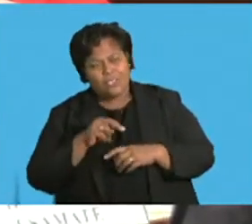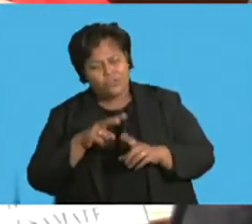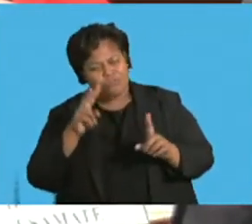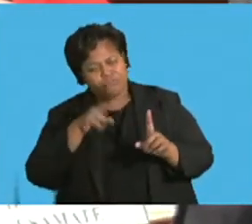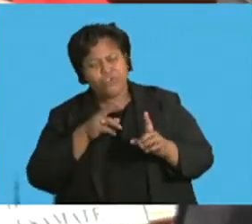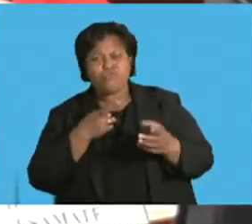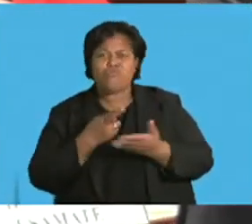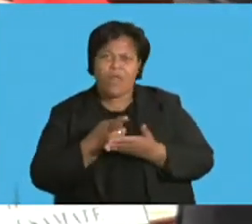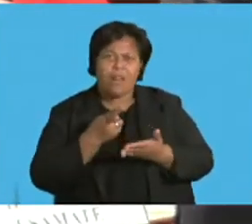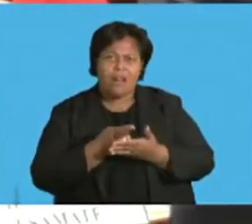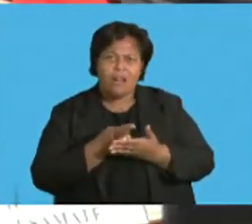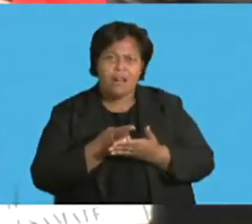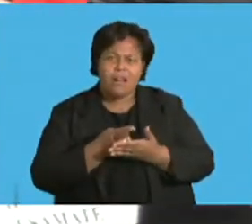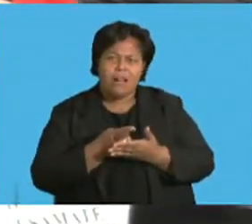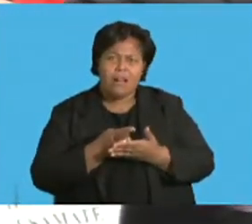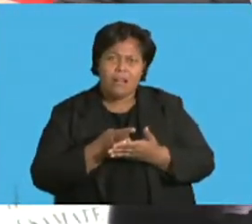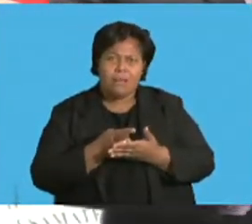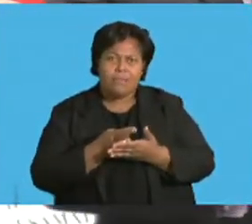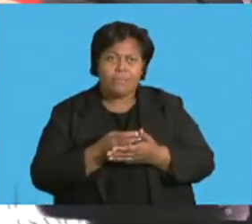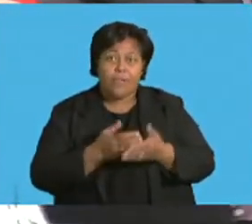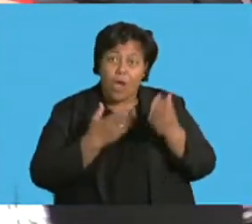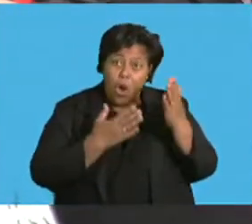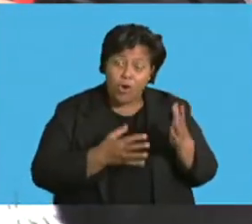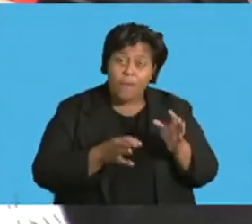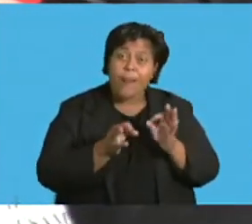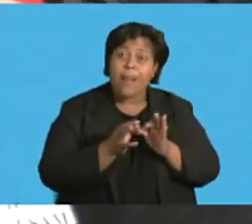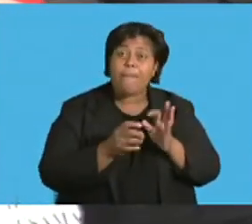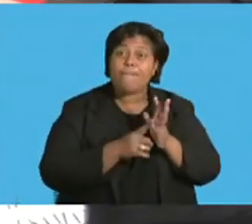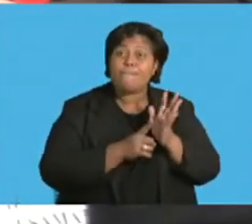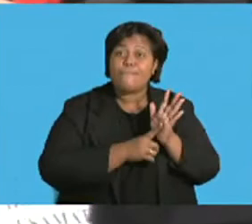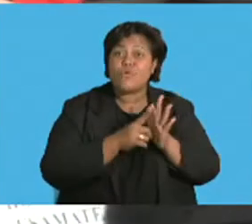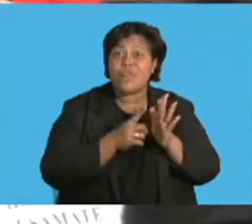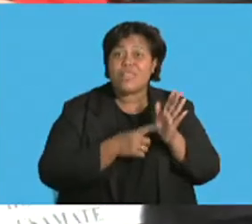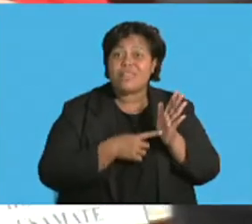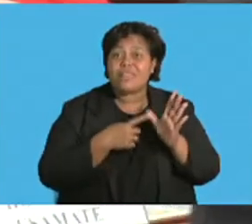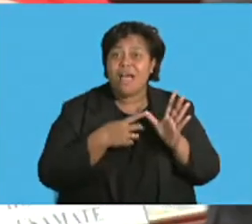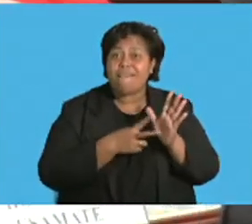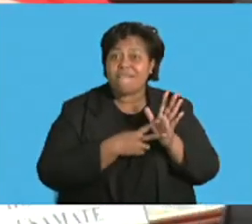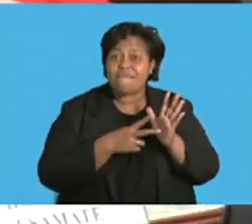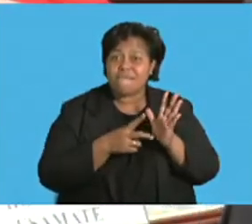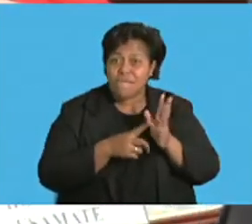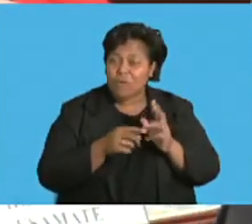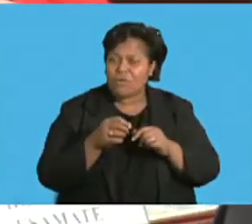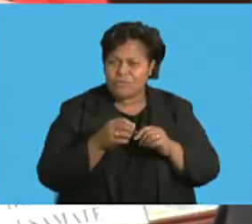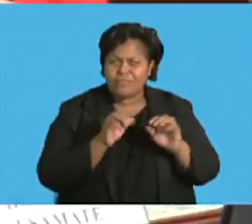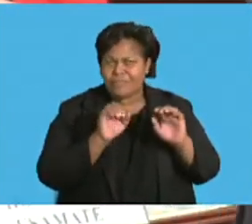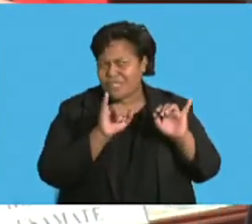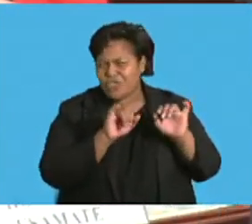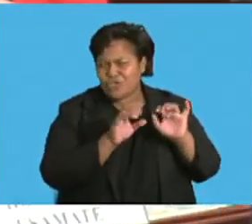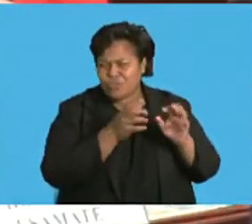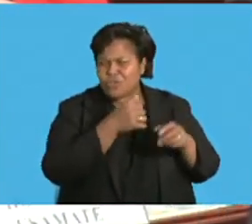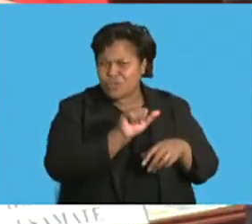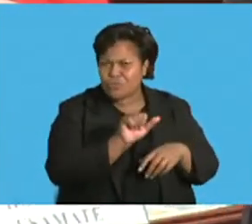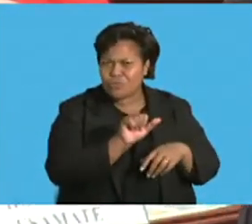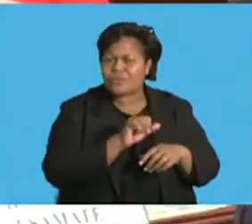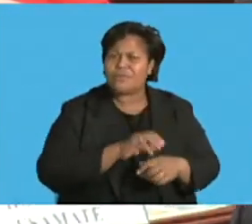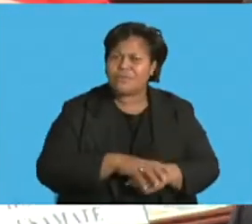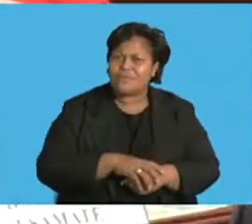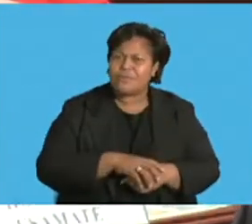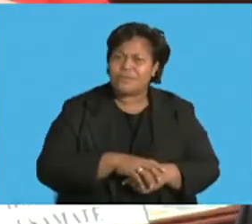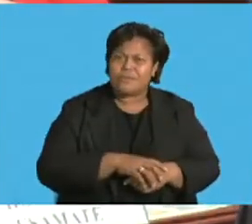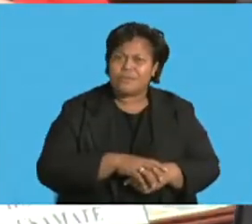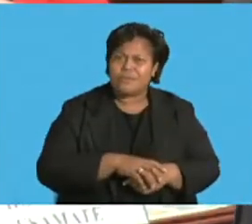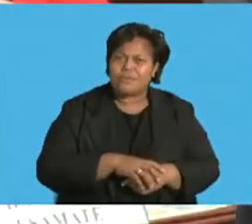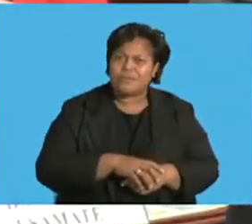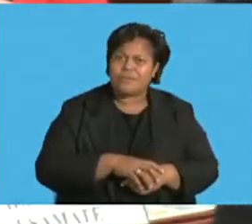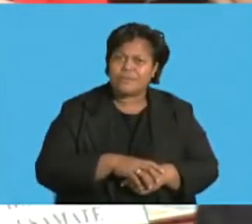perspective. Honorable Bulitavu's matter was used. Absolutely. It is not a privileged matter. This is why the motion